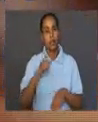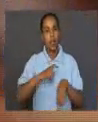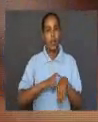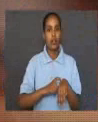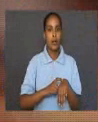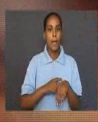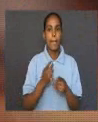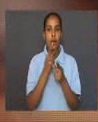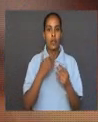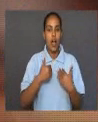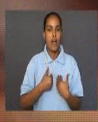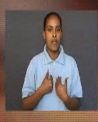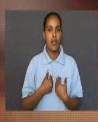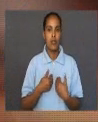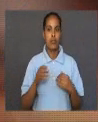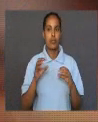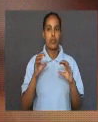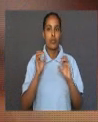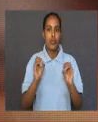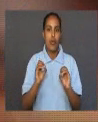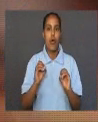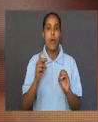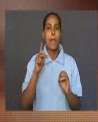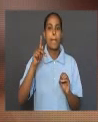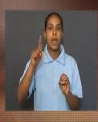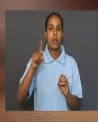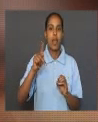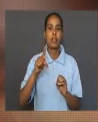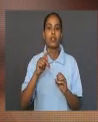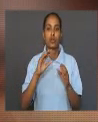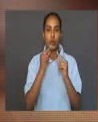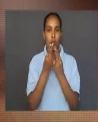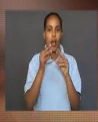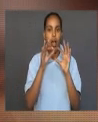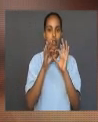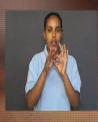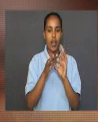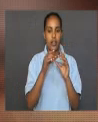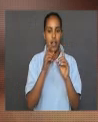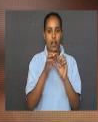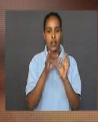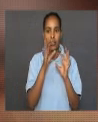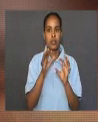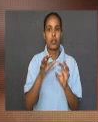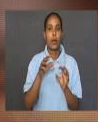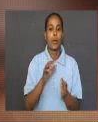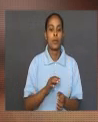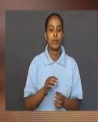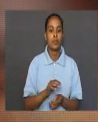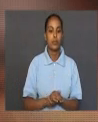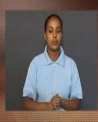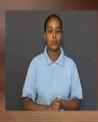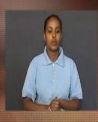Sometimes proteins have non-peptide groups attached, which are called prosthetic